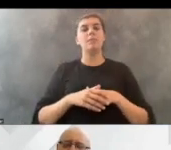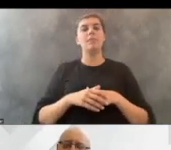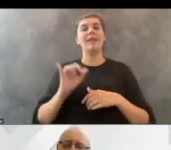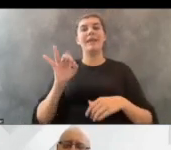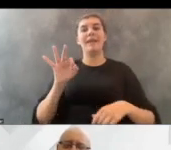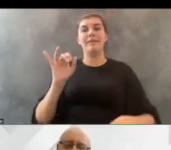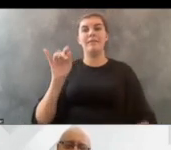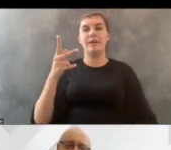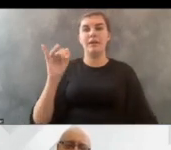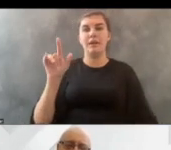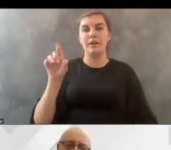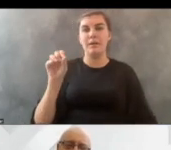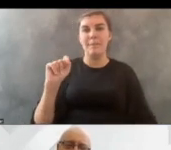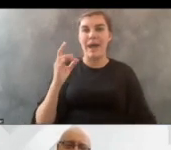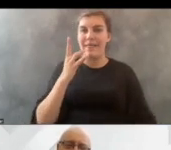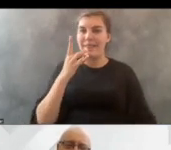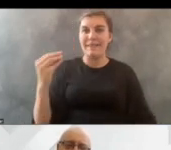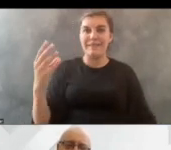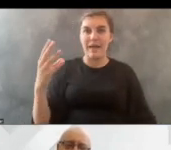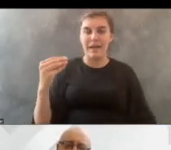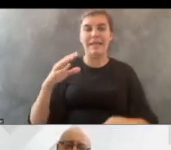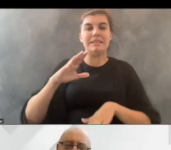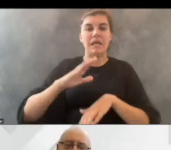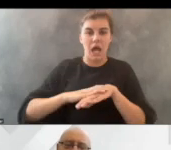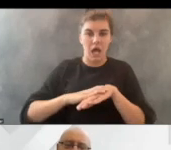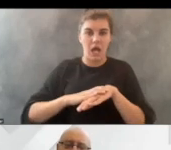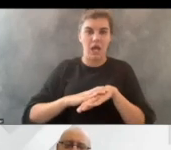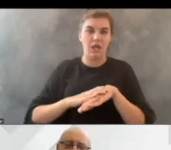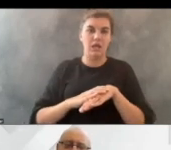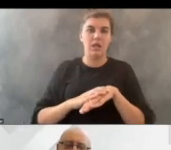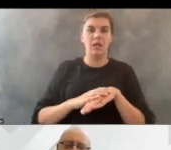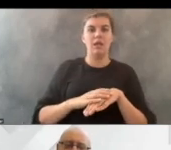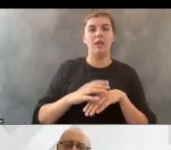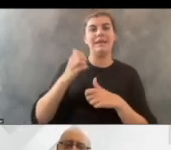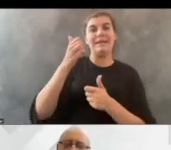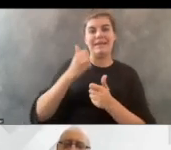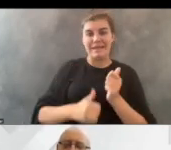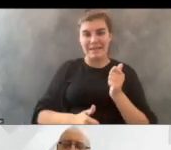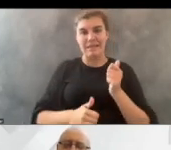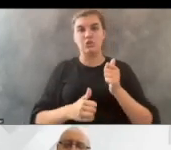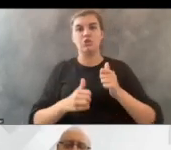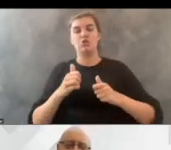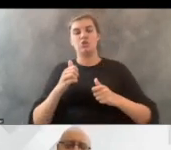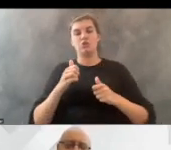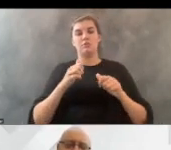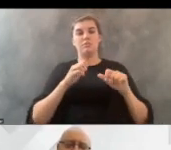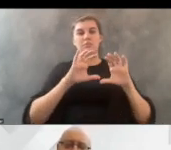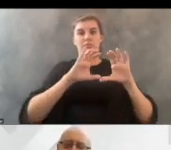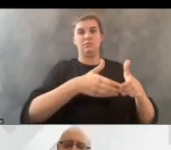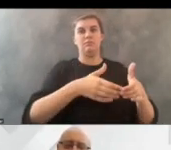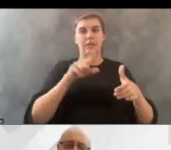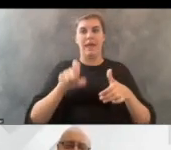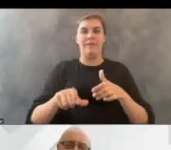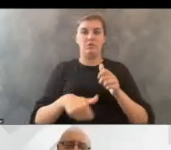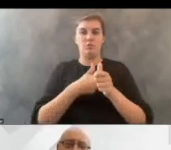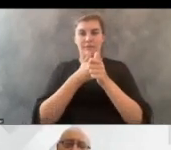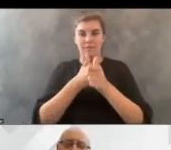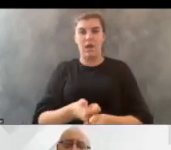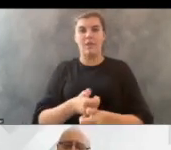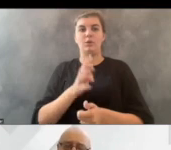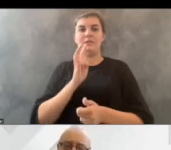locator tone comes from an additional speaker that is aimed at the center of the crosswalk that is mounted on a pedestrian signal head. So those are